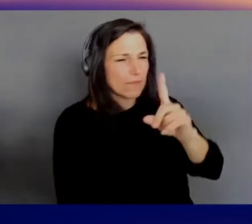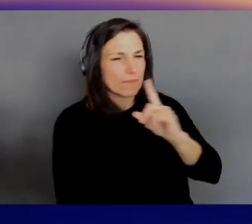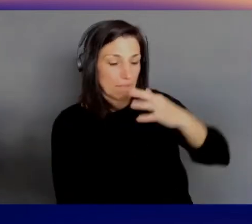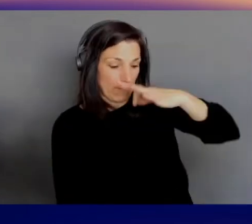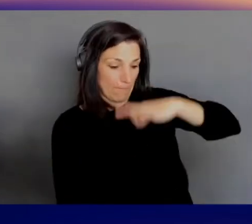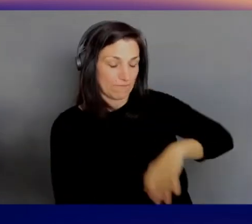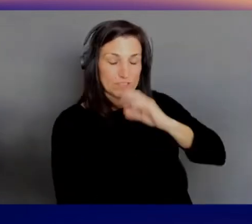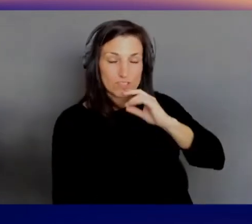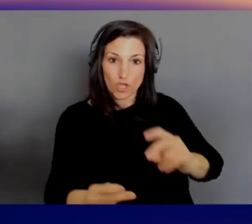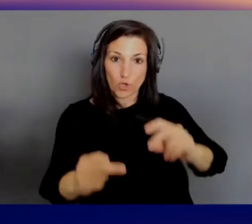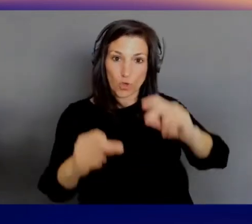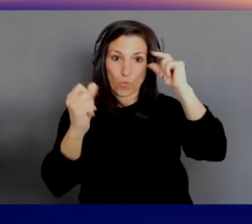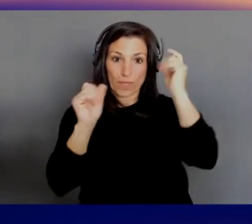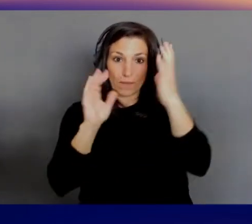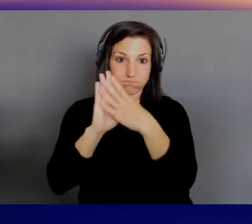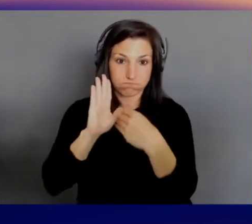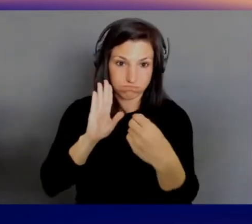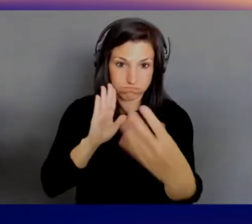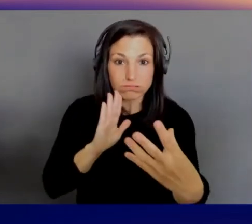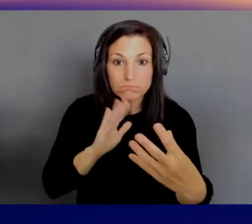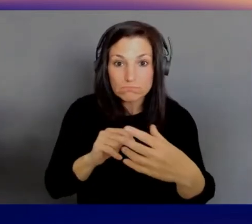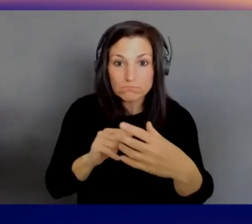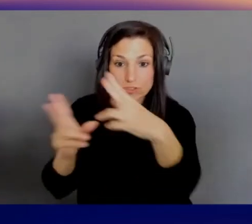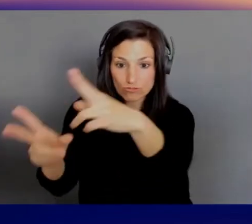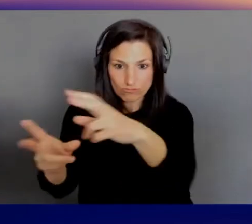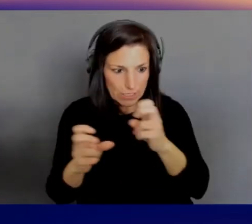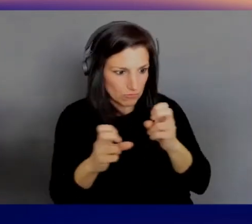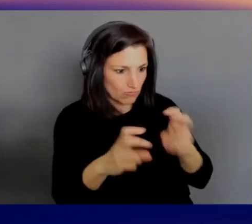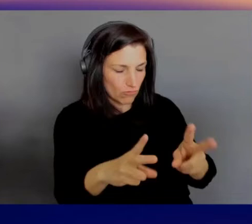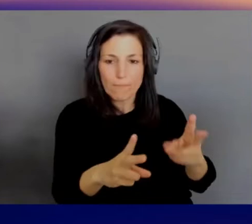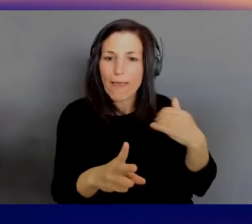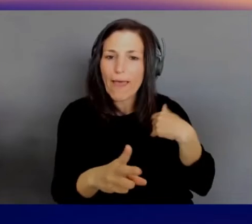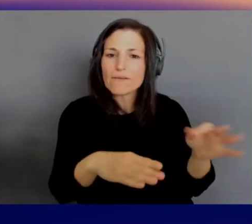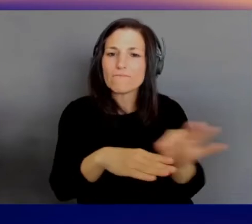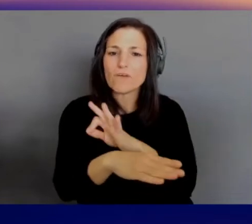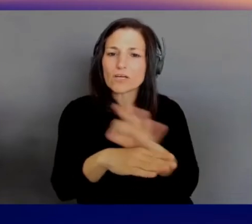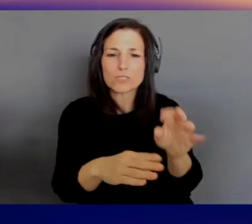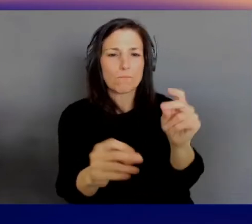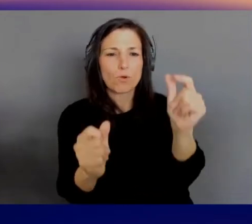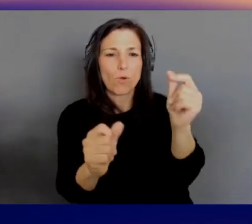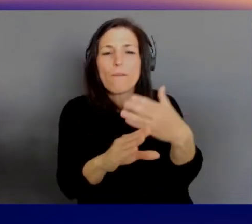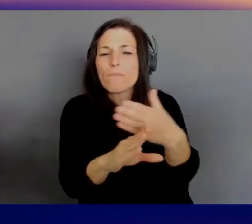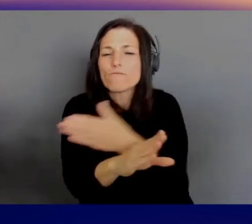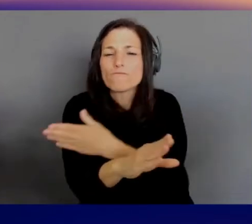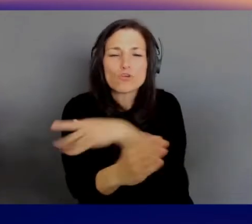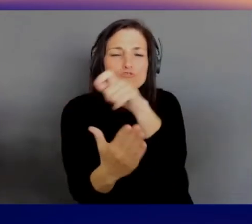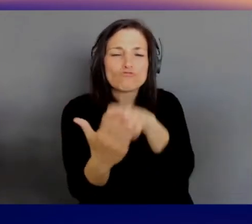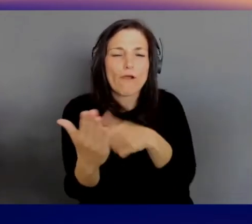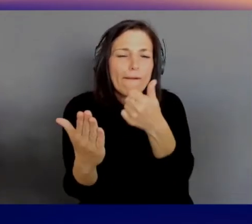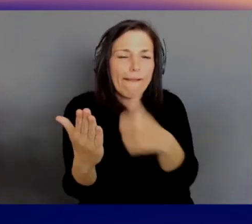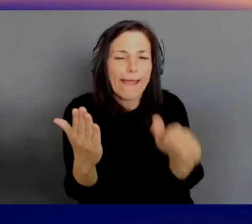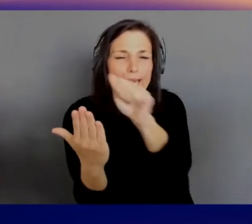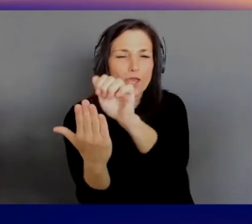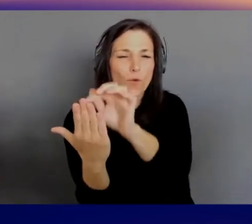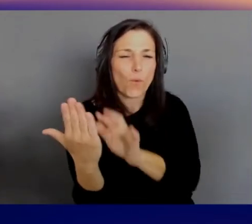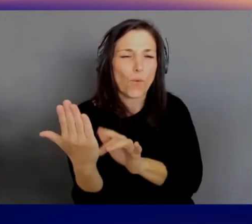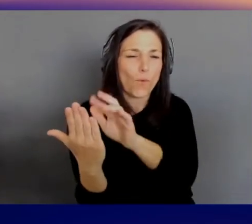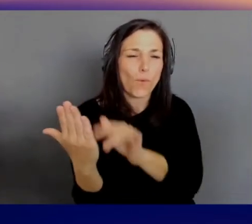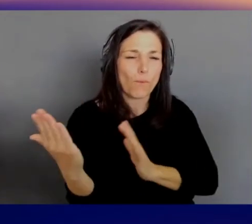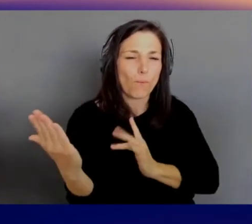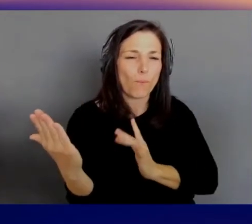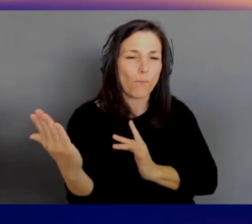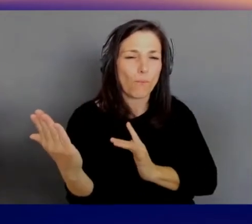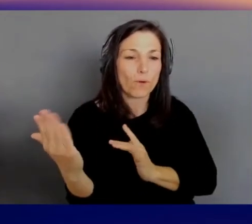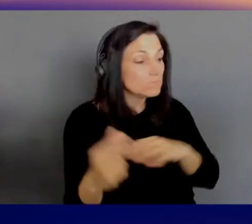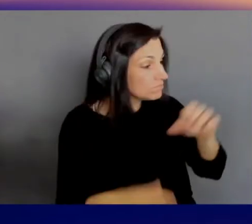Yes. able to quickly Exactly. drag and drop a prototype and have it functioning before you wrote any code. Exactly. So for me personally, my experience is when I